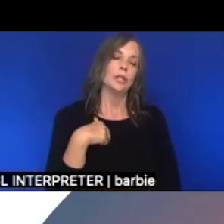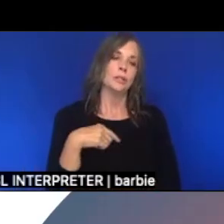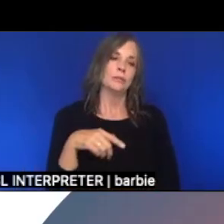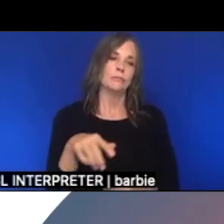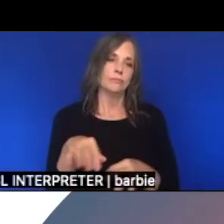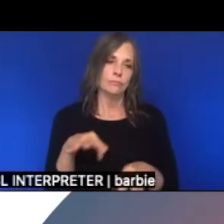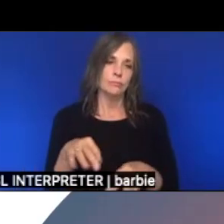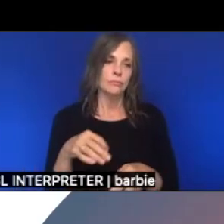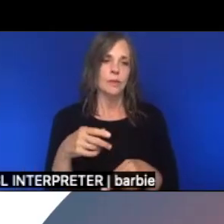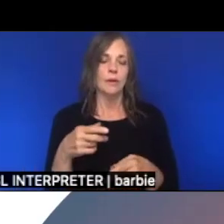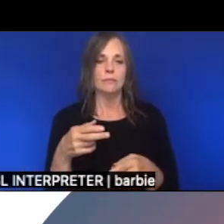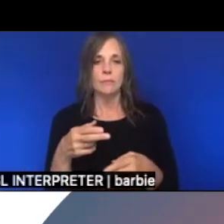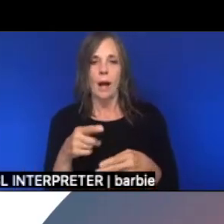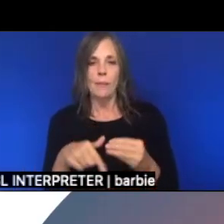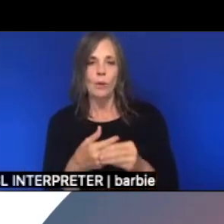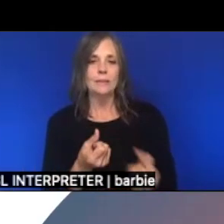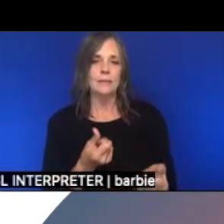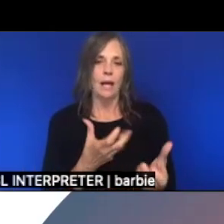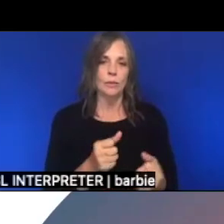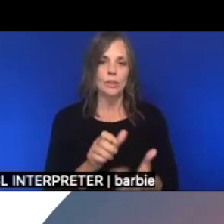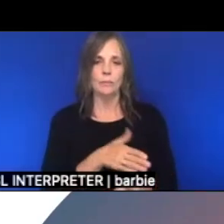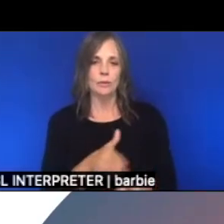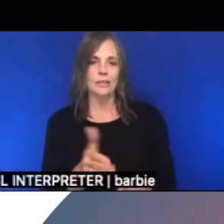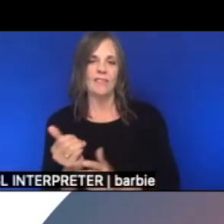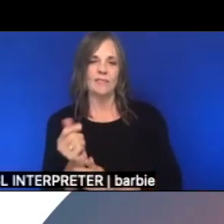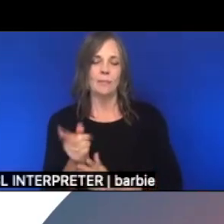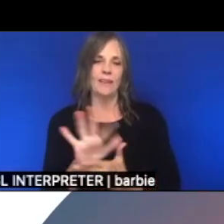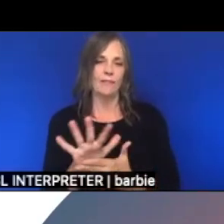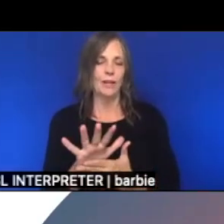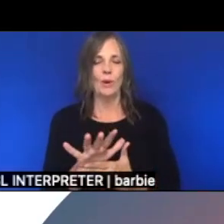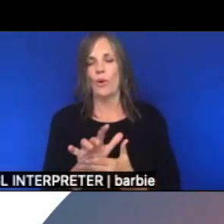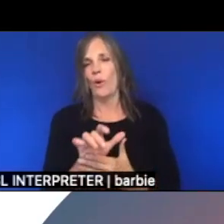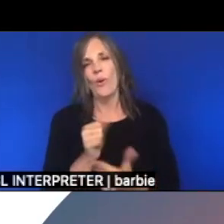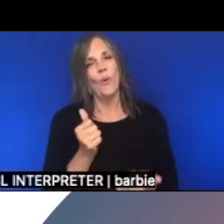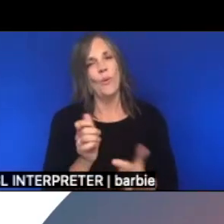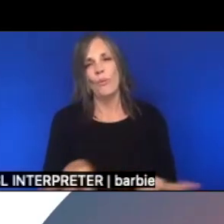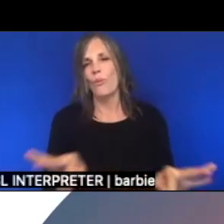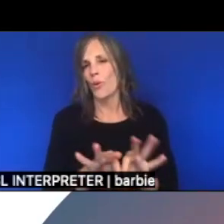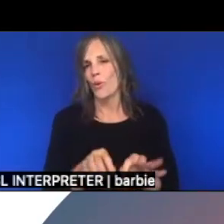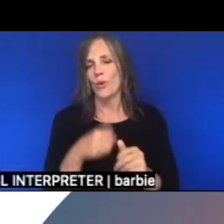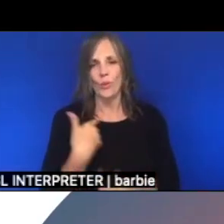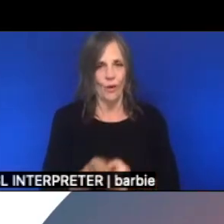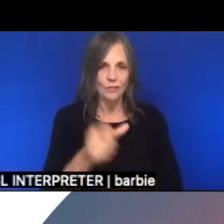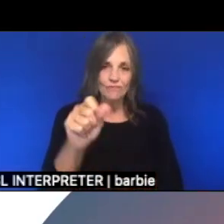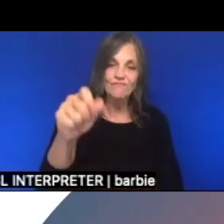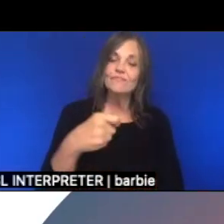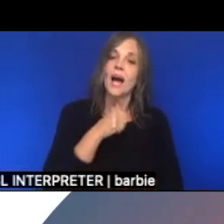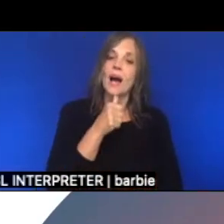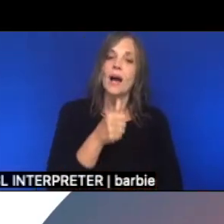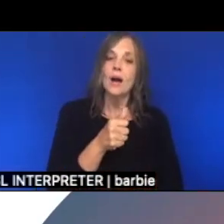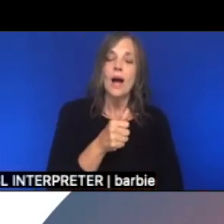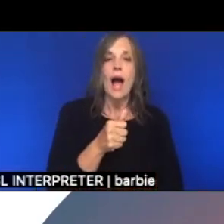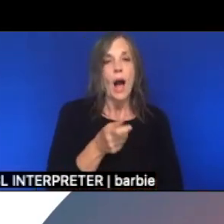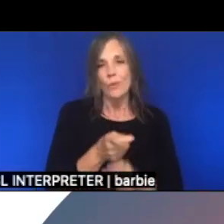15 minutes video, super worth watching. And yeah, and I won't